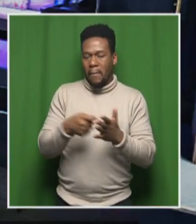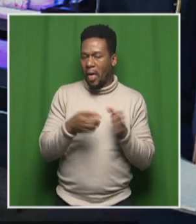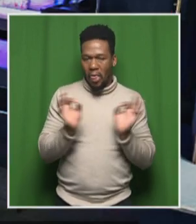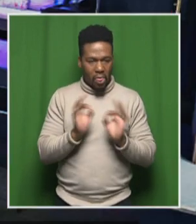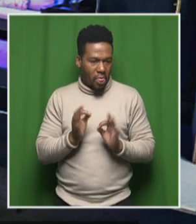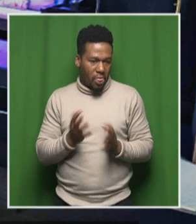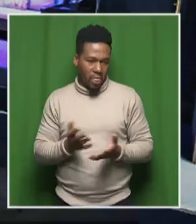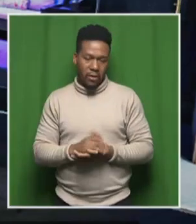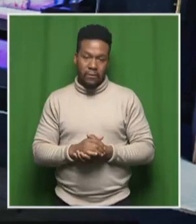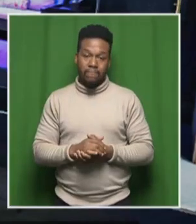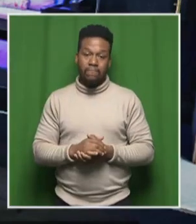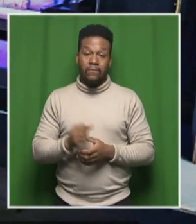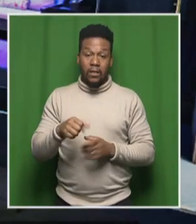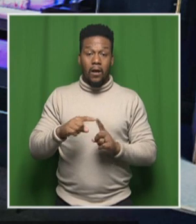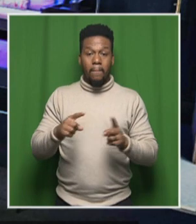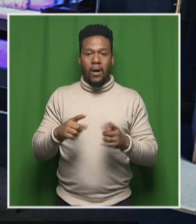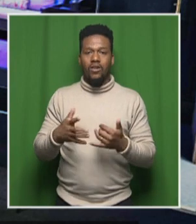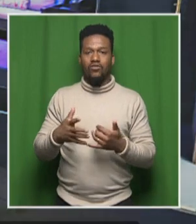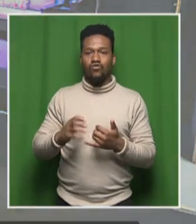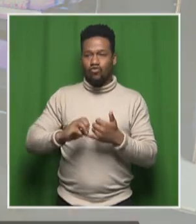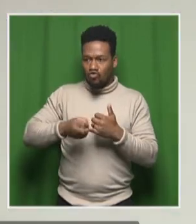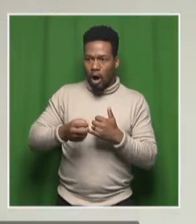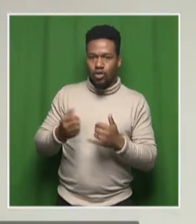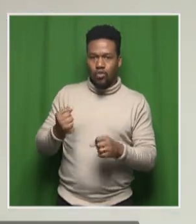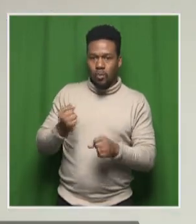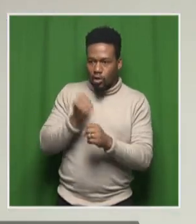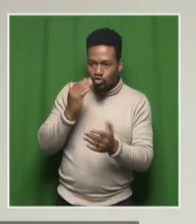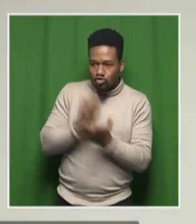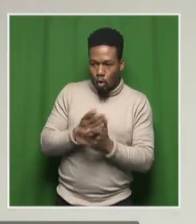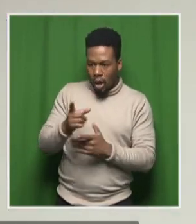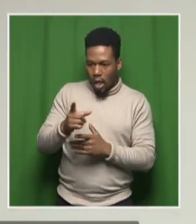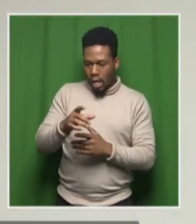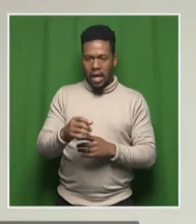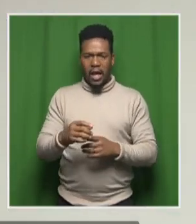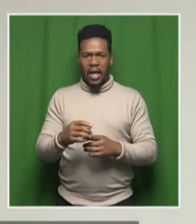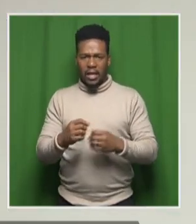and making sure that extra hurricane clips have been put on, extra